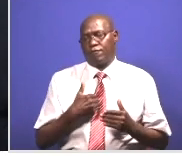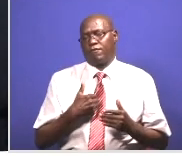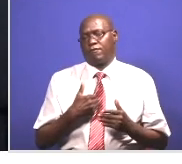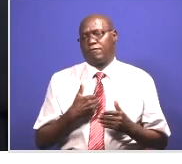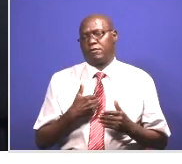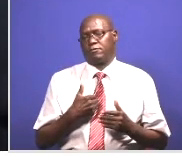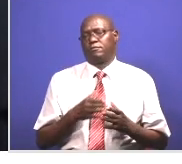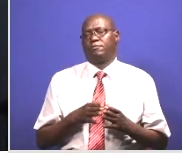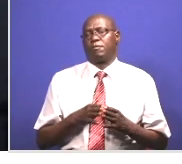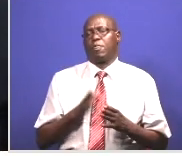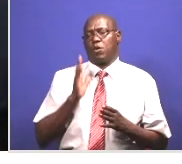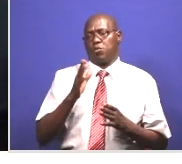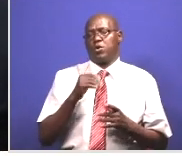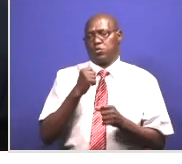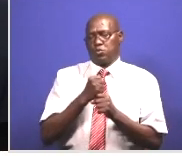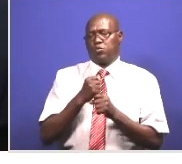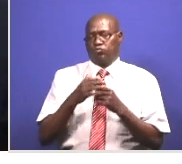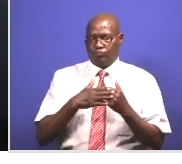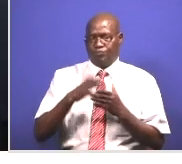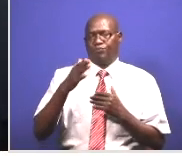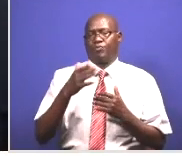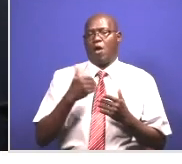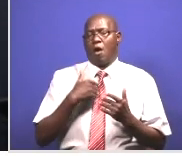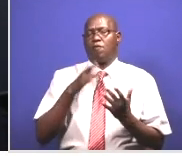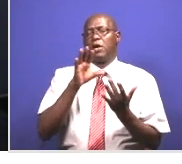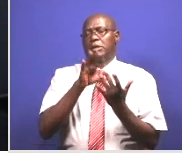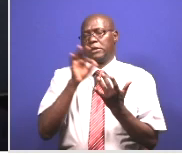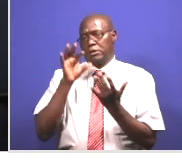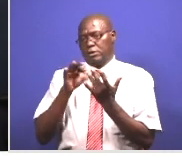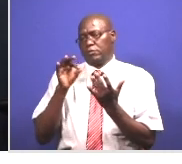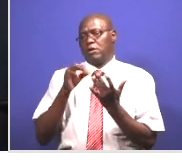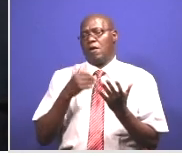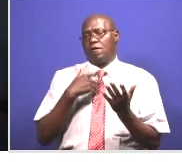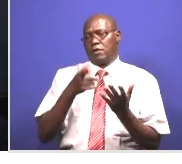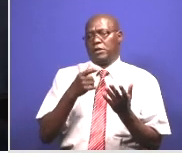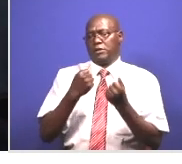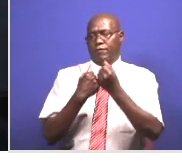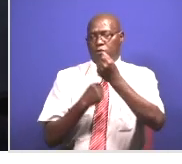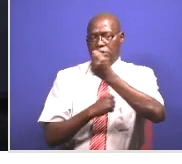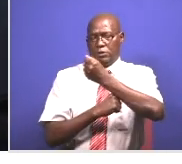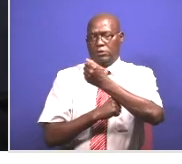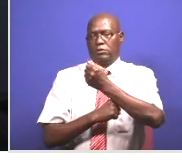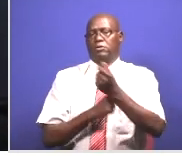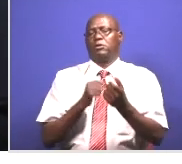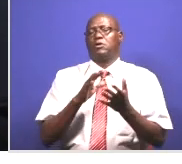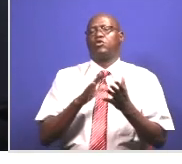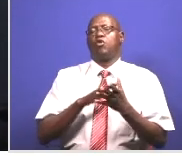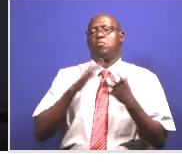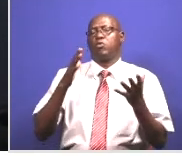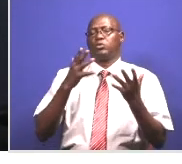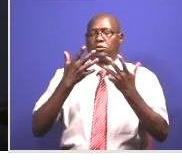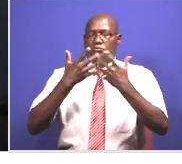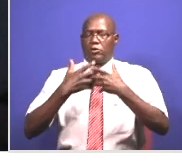continue to do going forward. We have identified these six foundations as being the ones most aligned to our